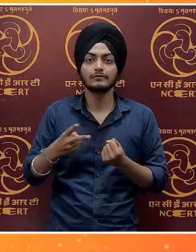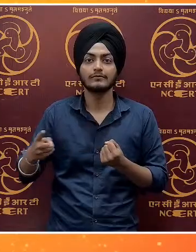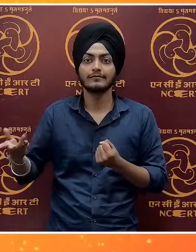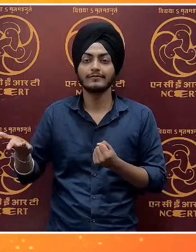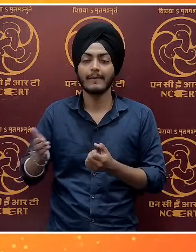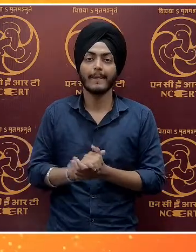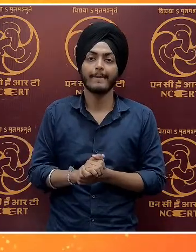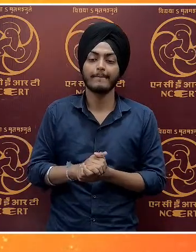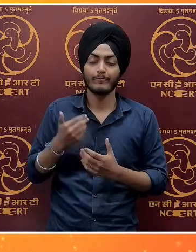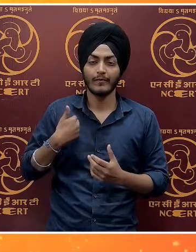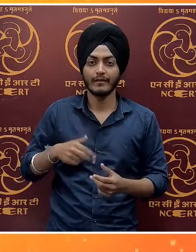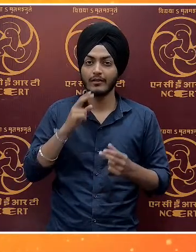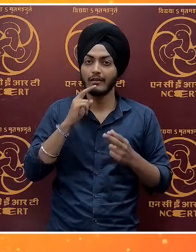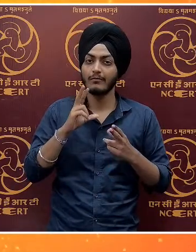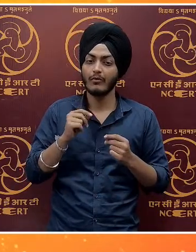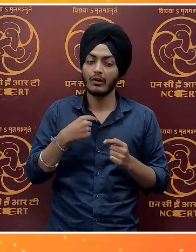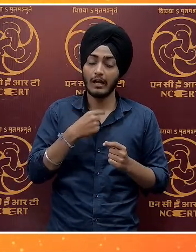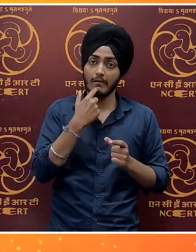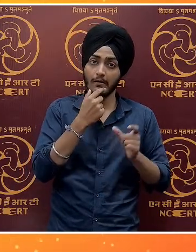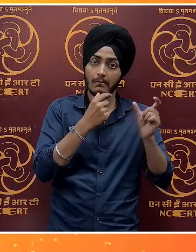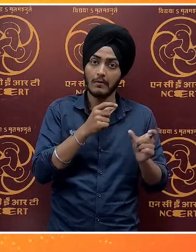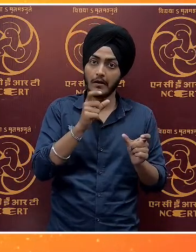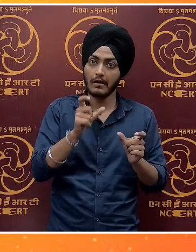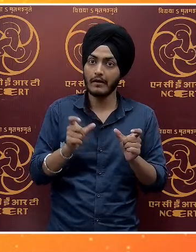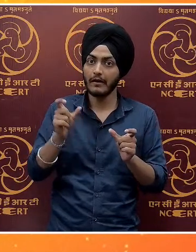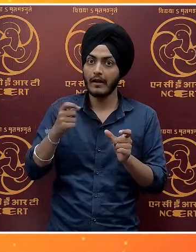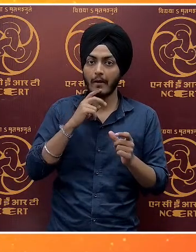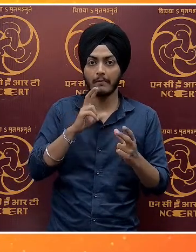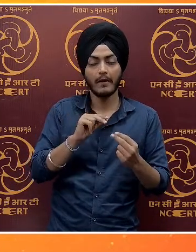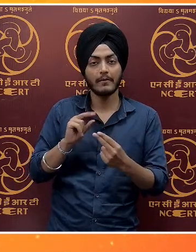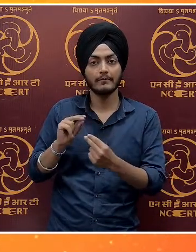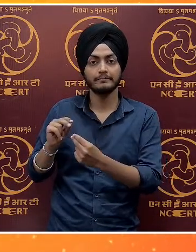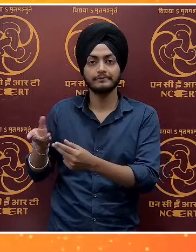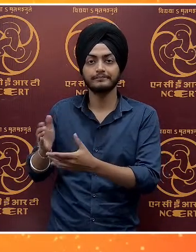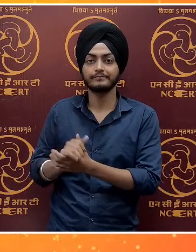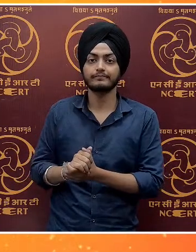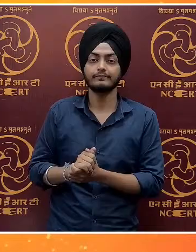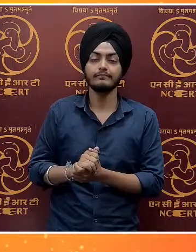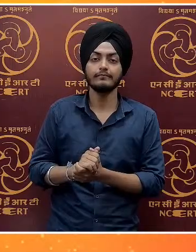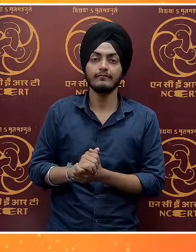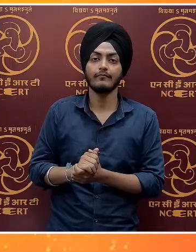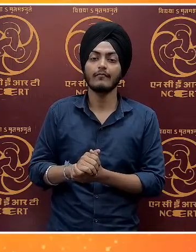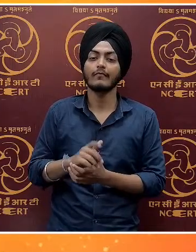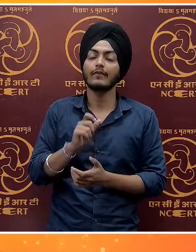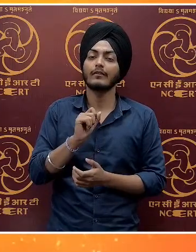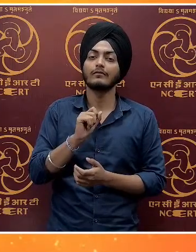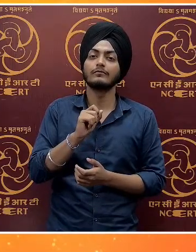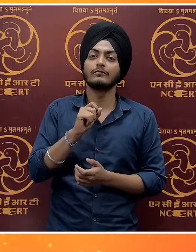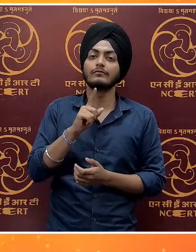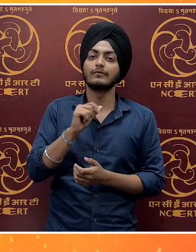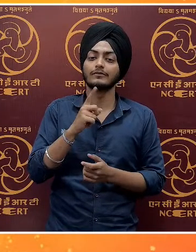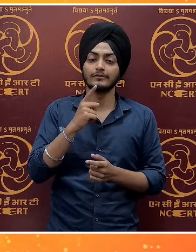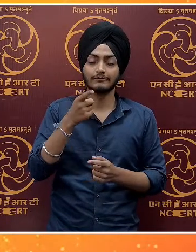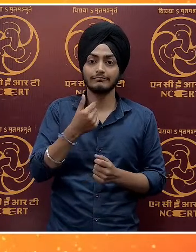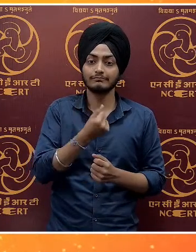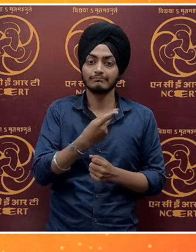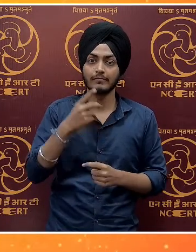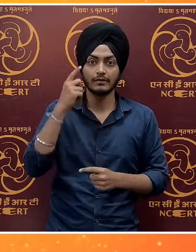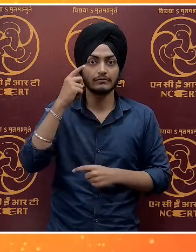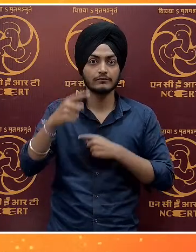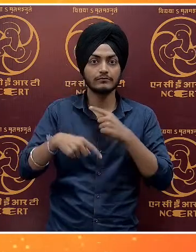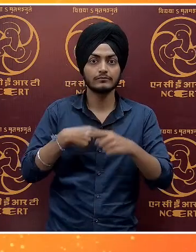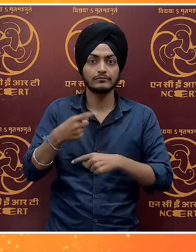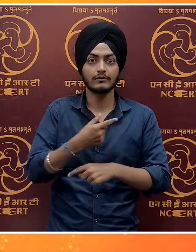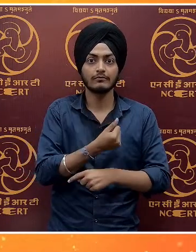talk each about one by one. Okay. Let's first talk about the number of wheels. Number of wheels